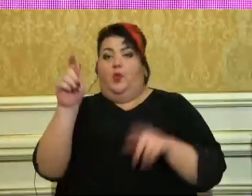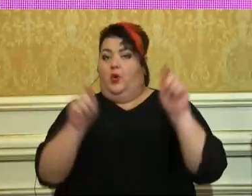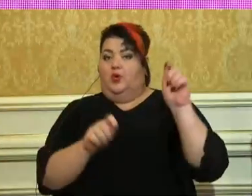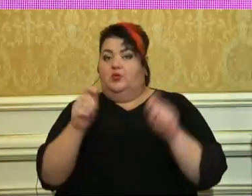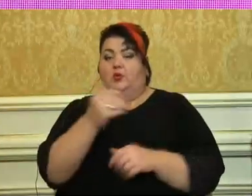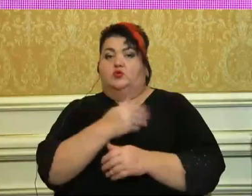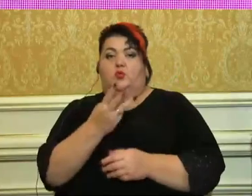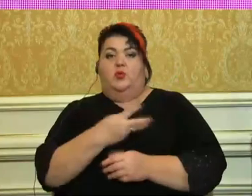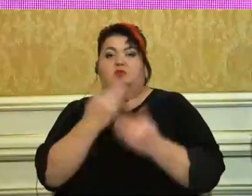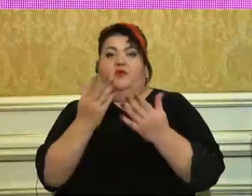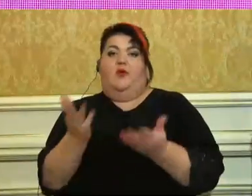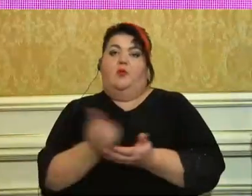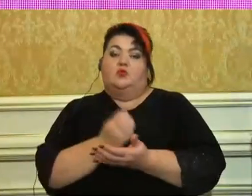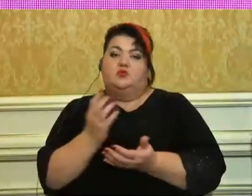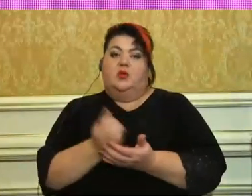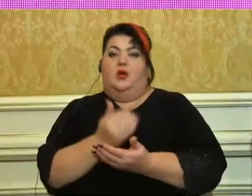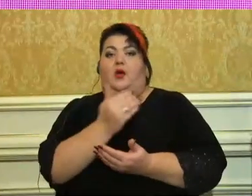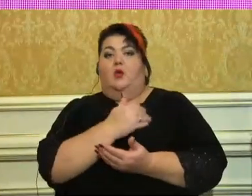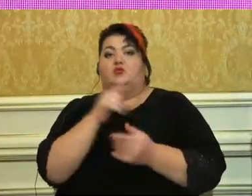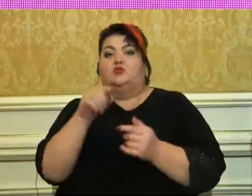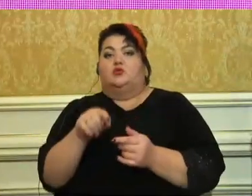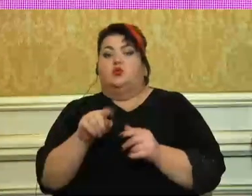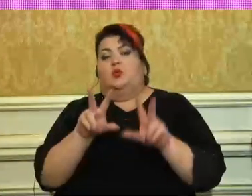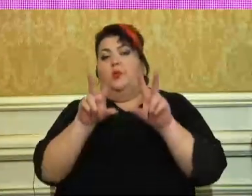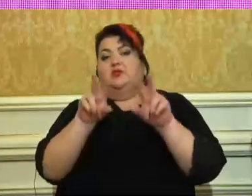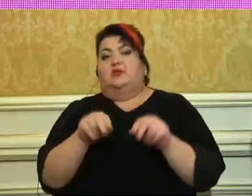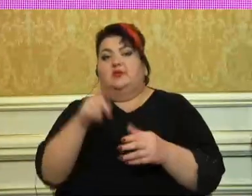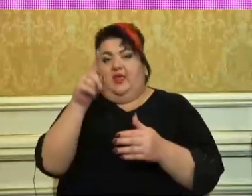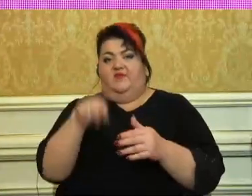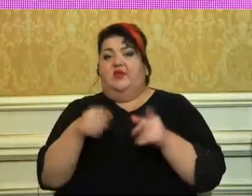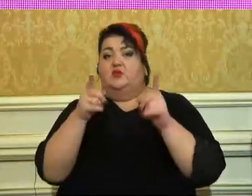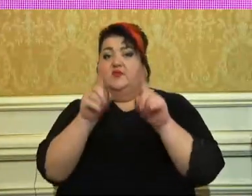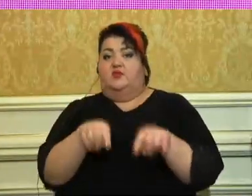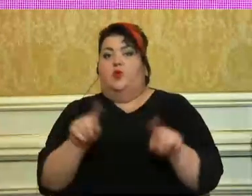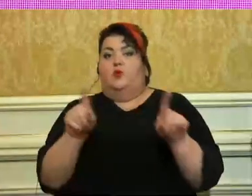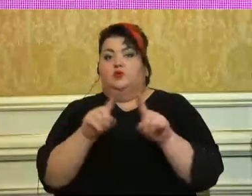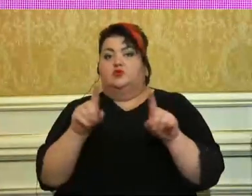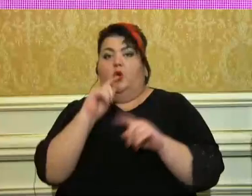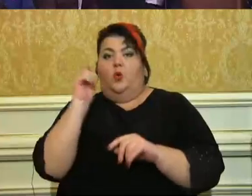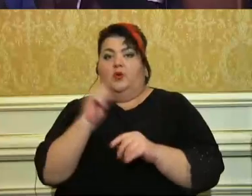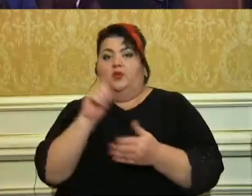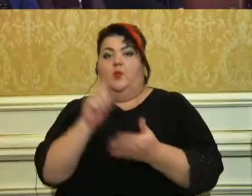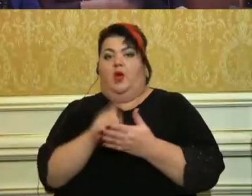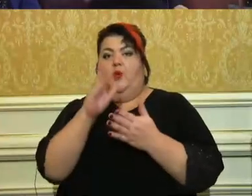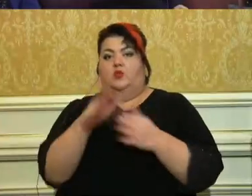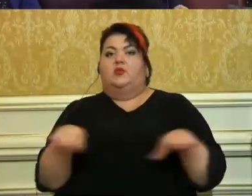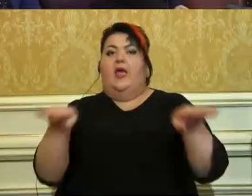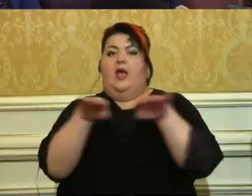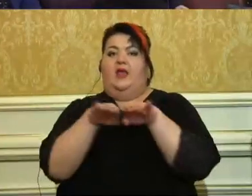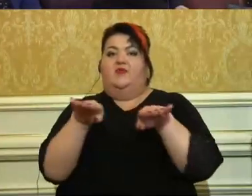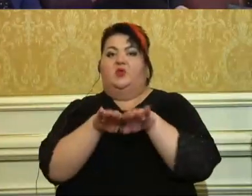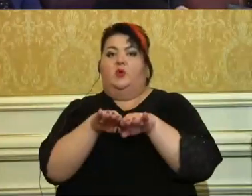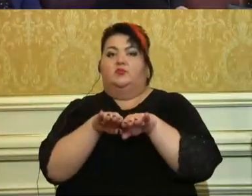would like to welcome you with the second Congress. I wish you success. I would like to ensure you